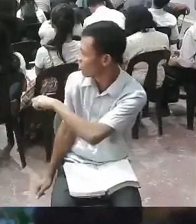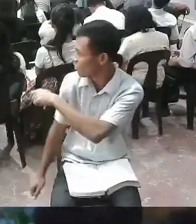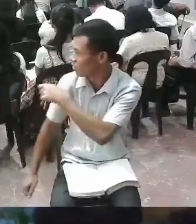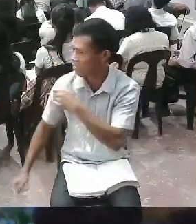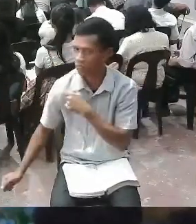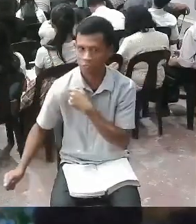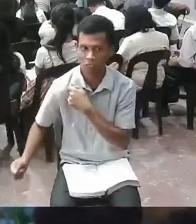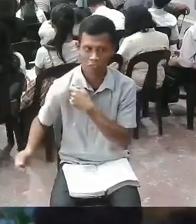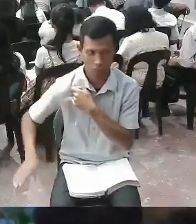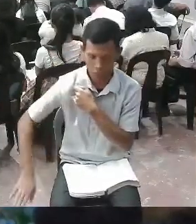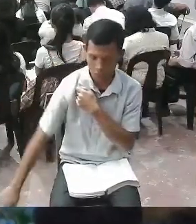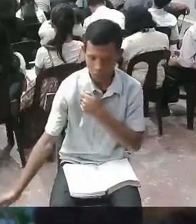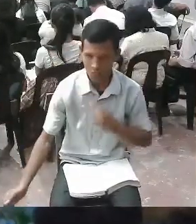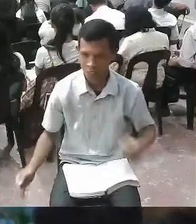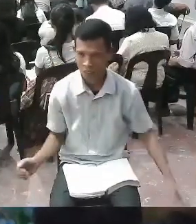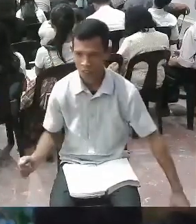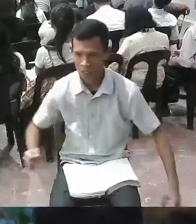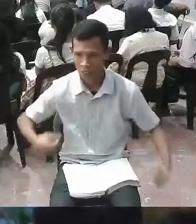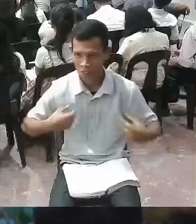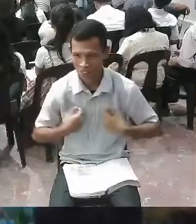Put my arm up there.